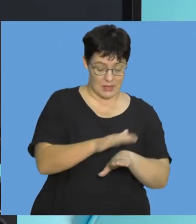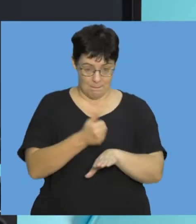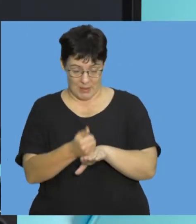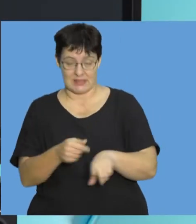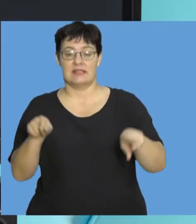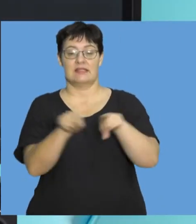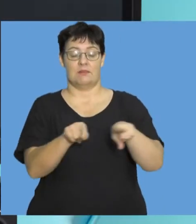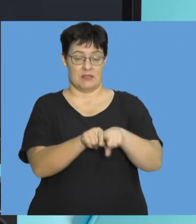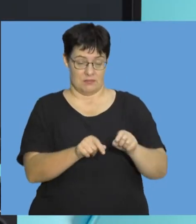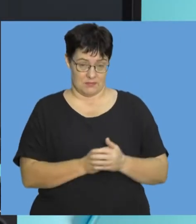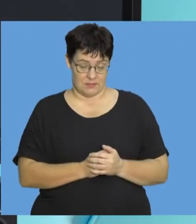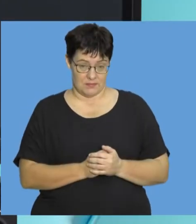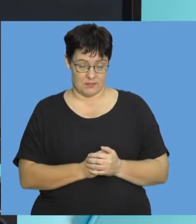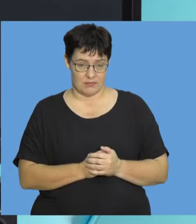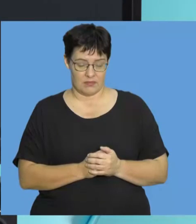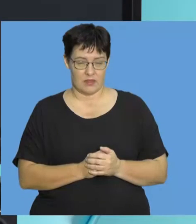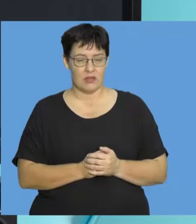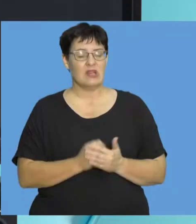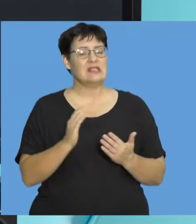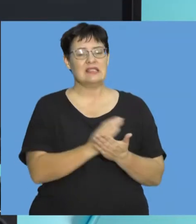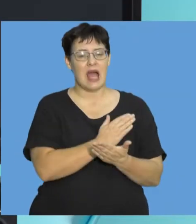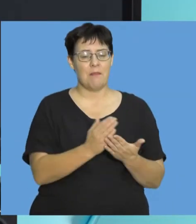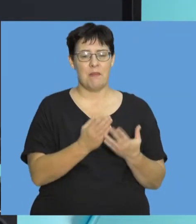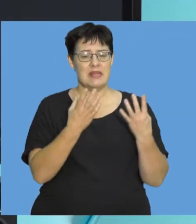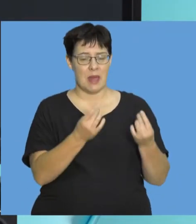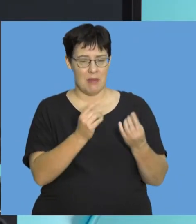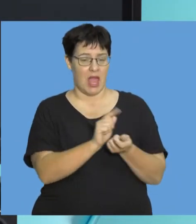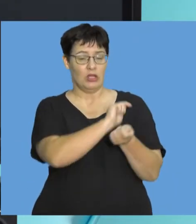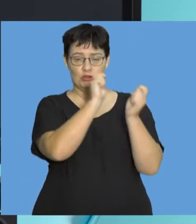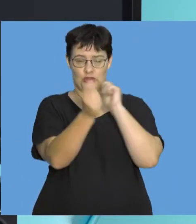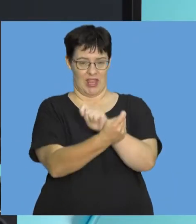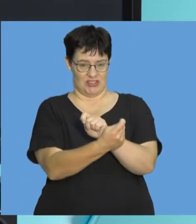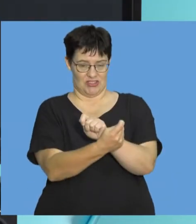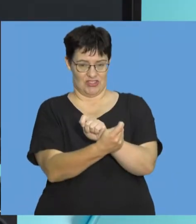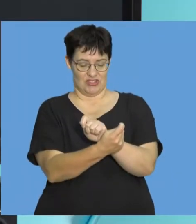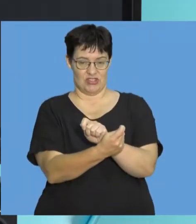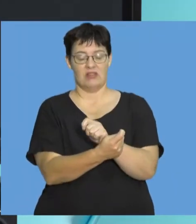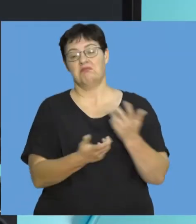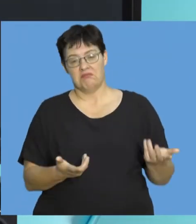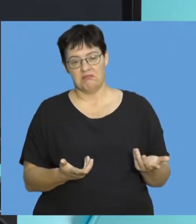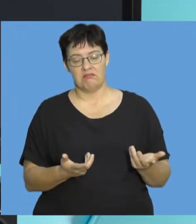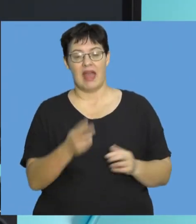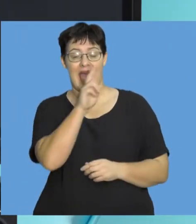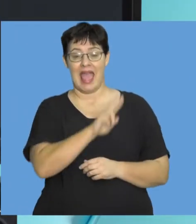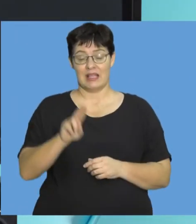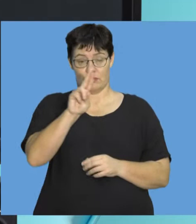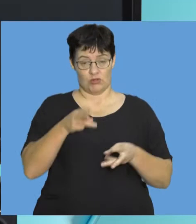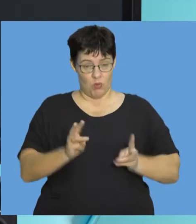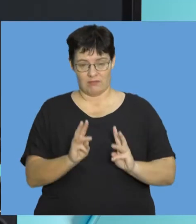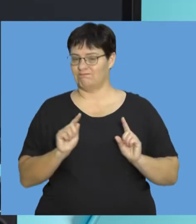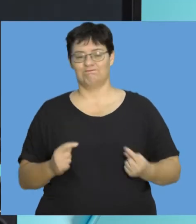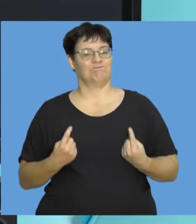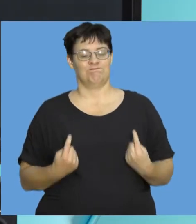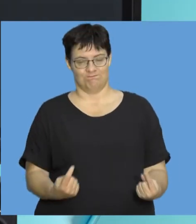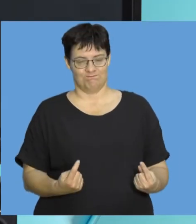are the same, right? When I say bases are the same, some numbers you cannot really convert them straight away to a certain exponential